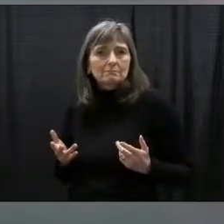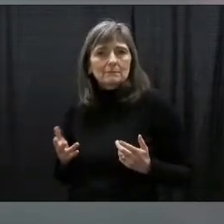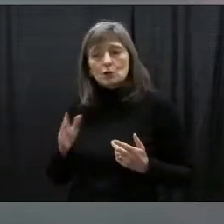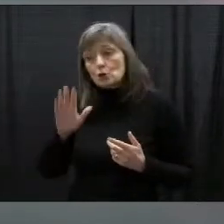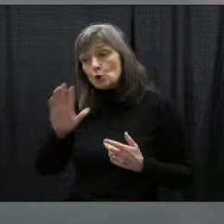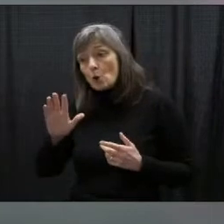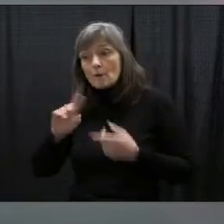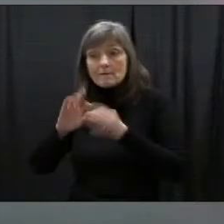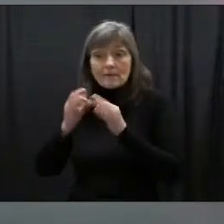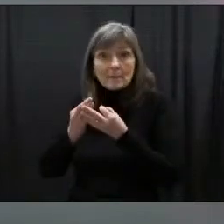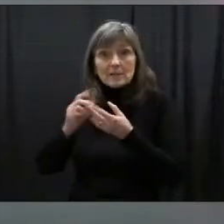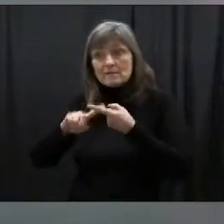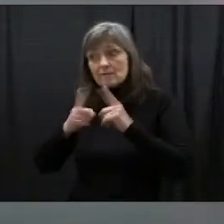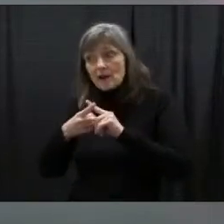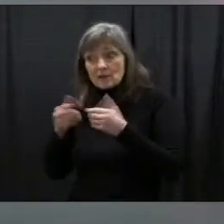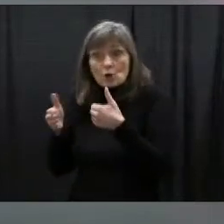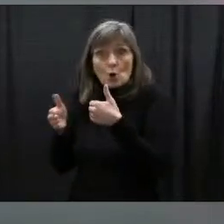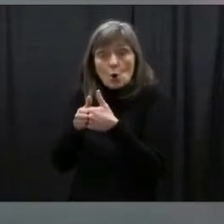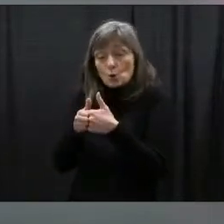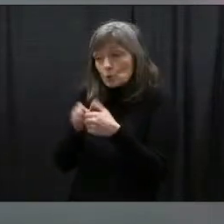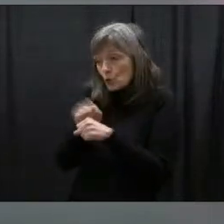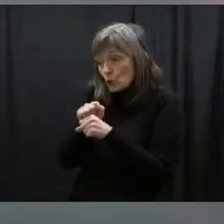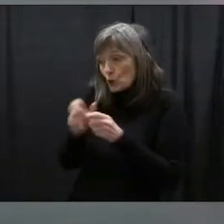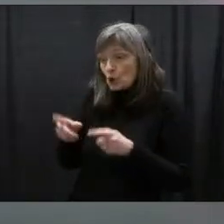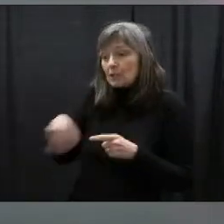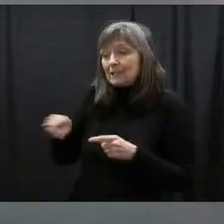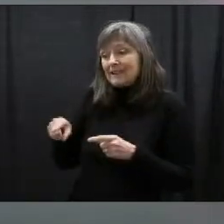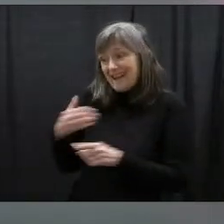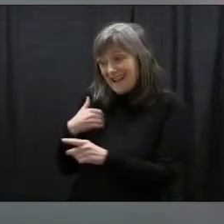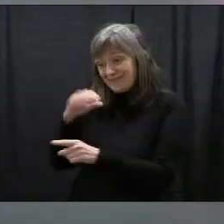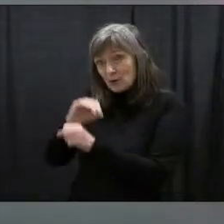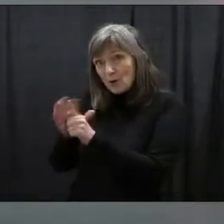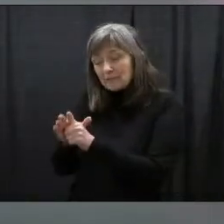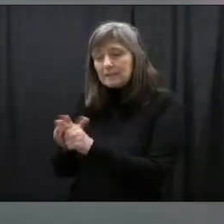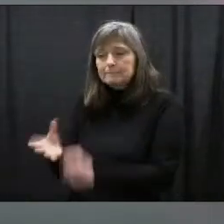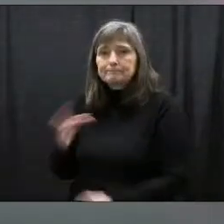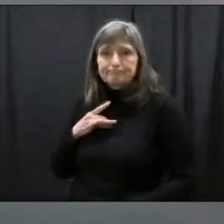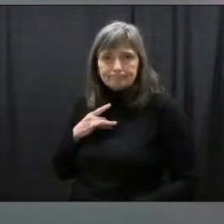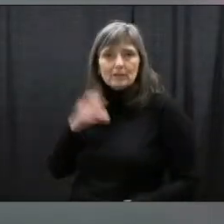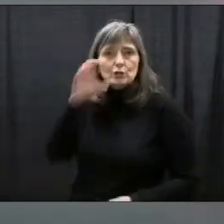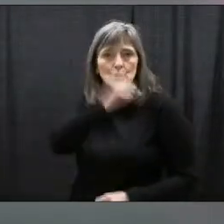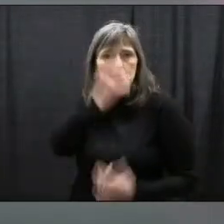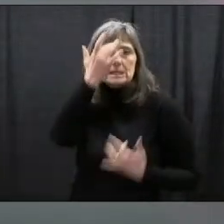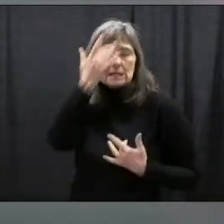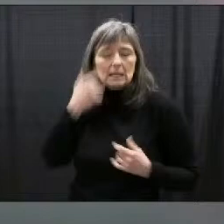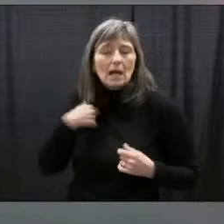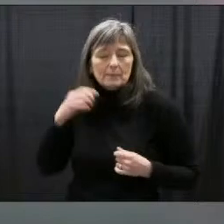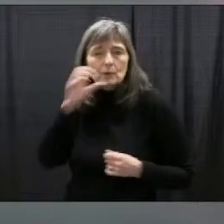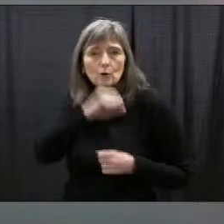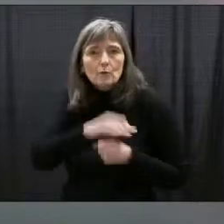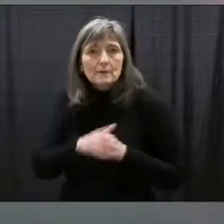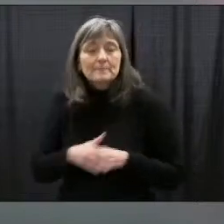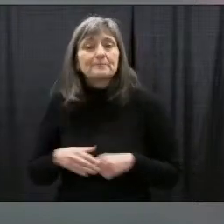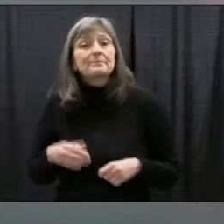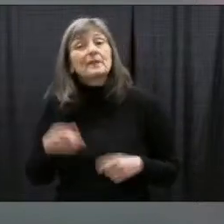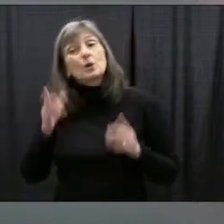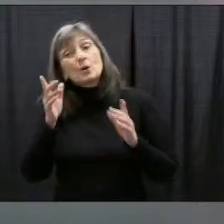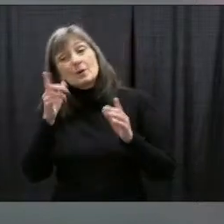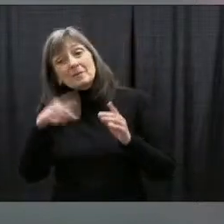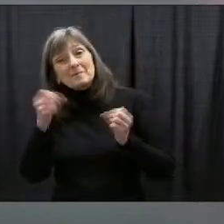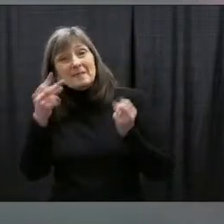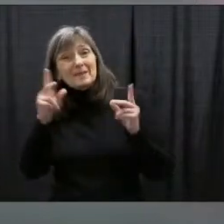Fitzgerald has been making clear. We have been hearing about requests for exit